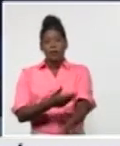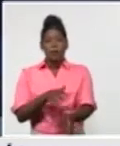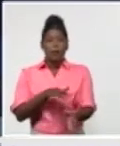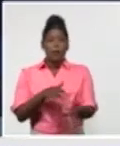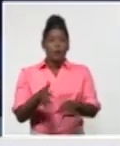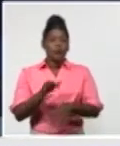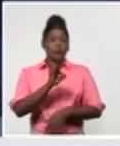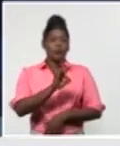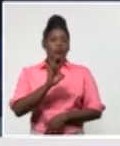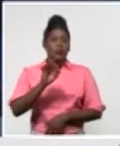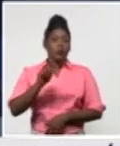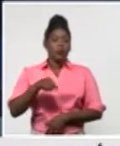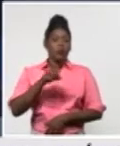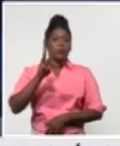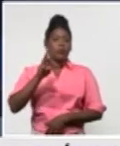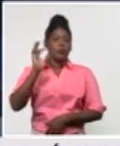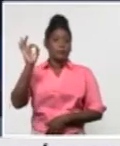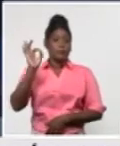our country.